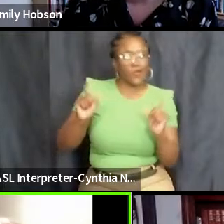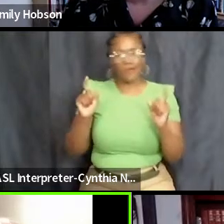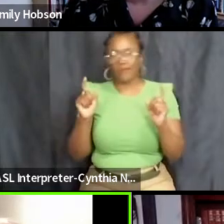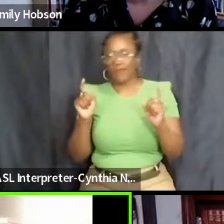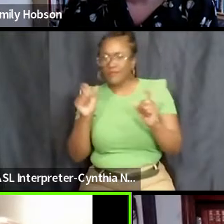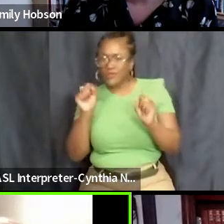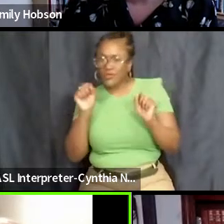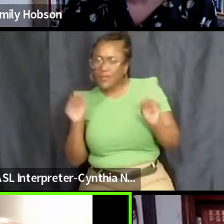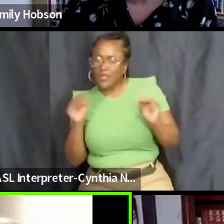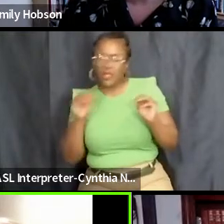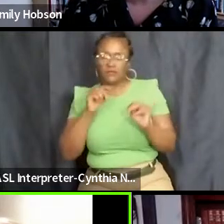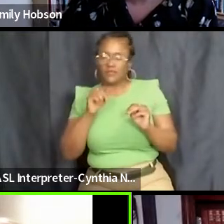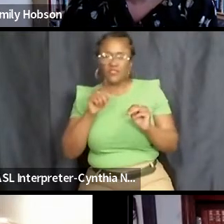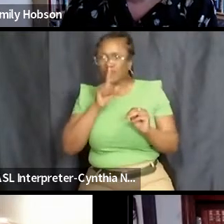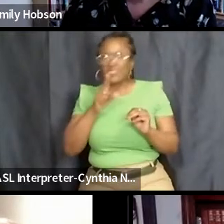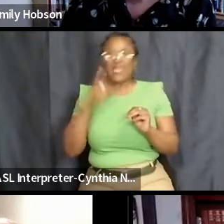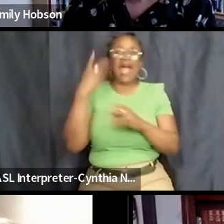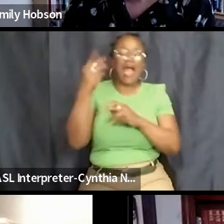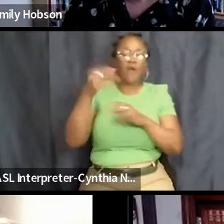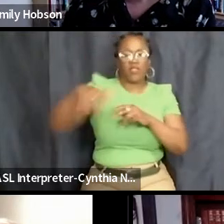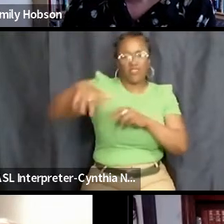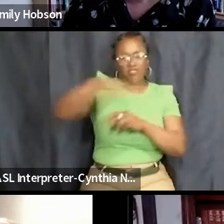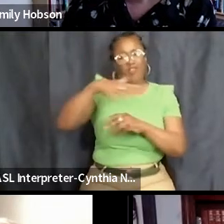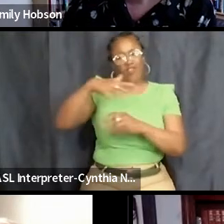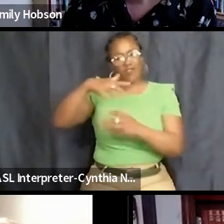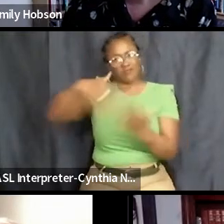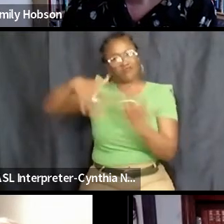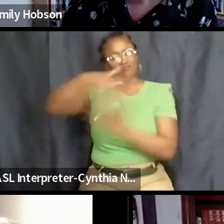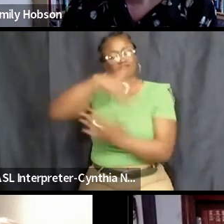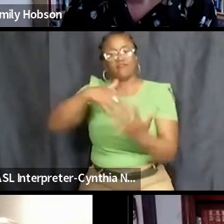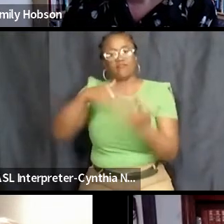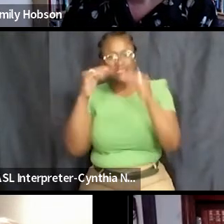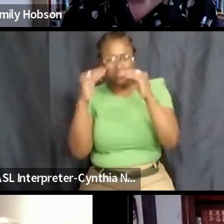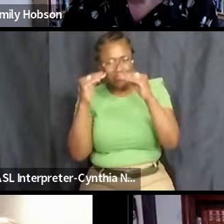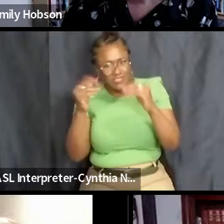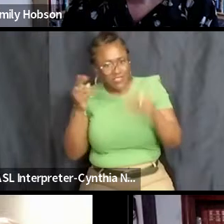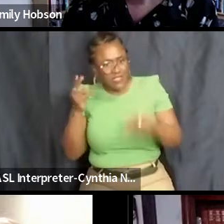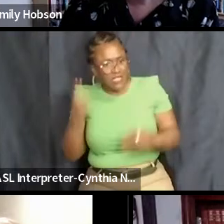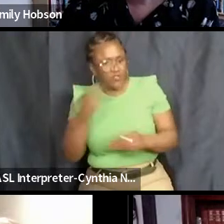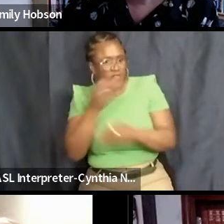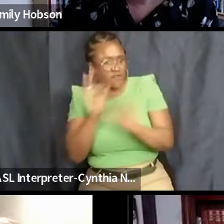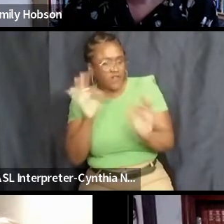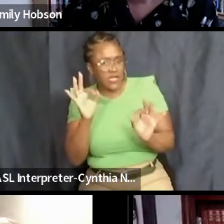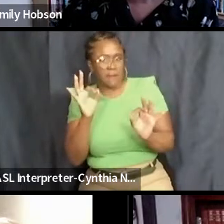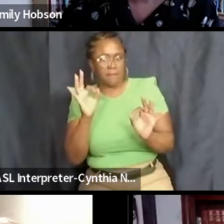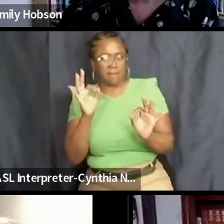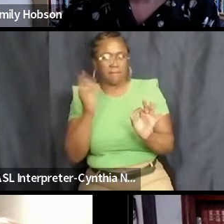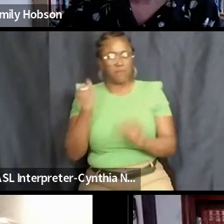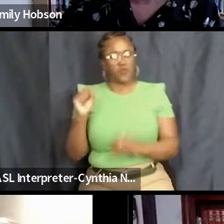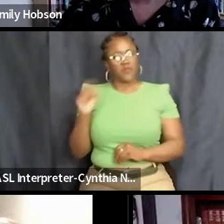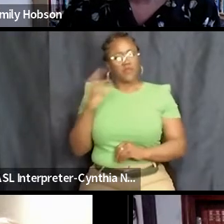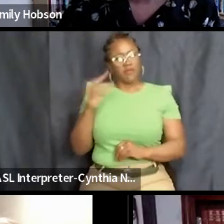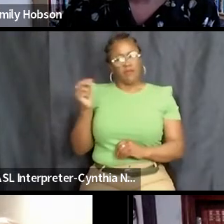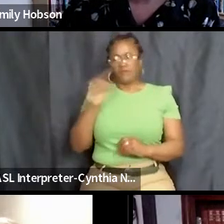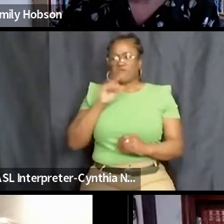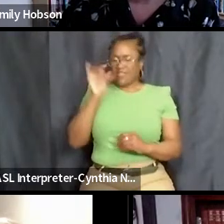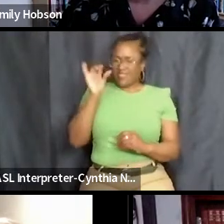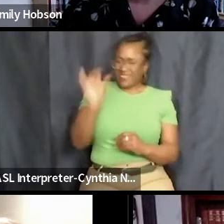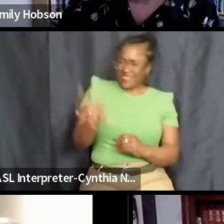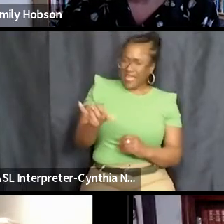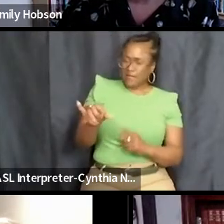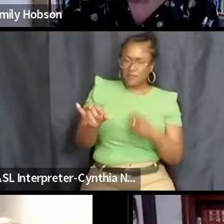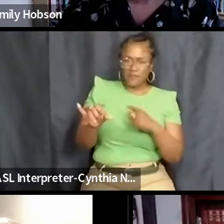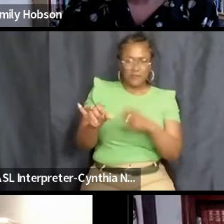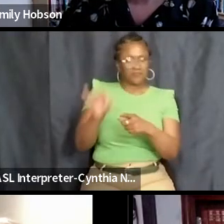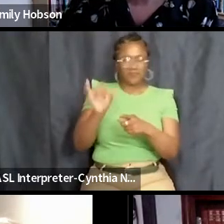getting in the streets. And for me, in teaching the history of the freedom movement, and you know, like that is